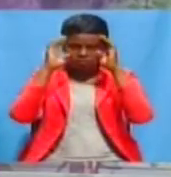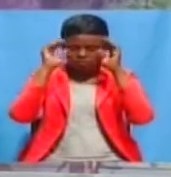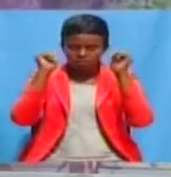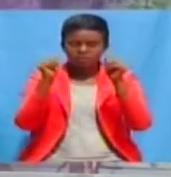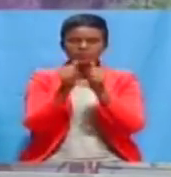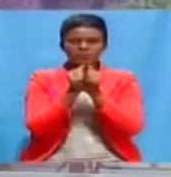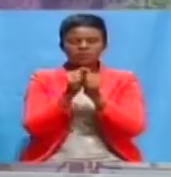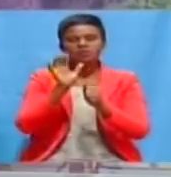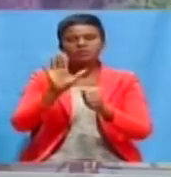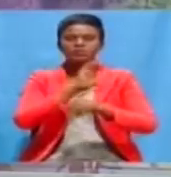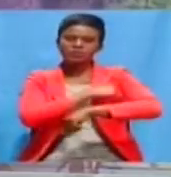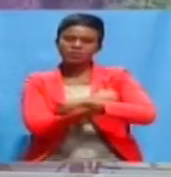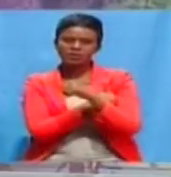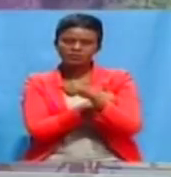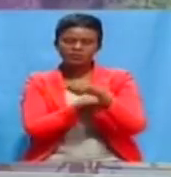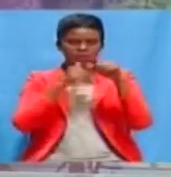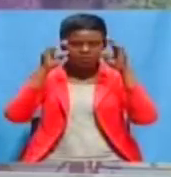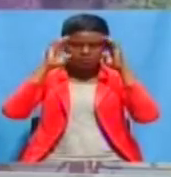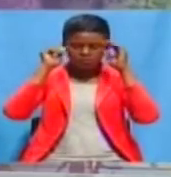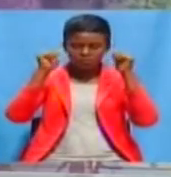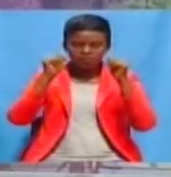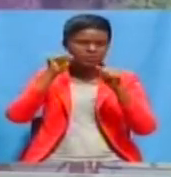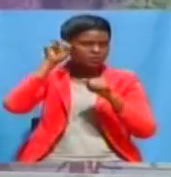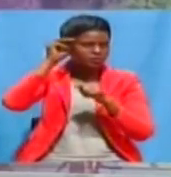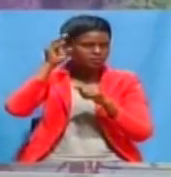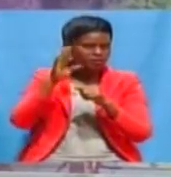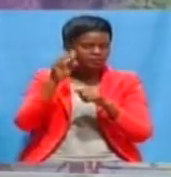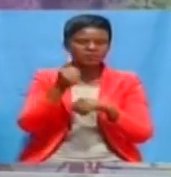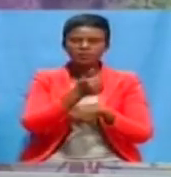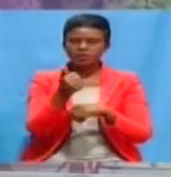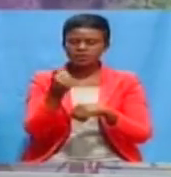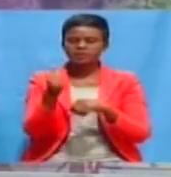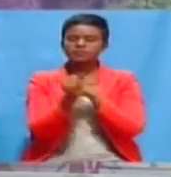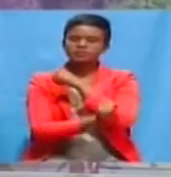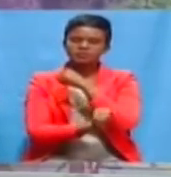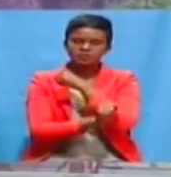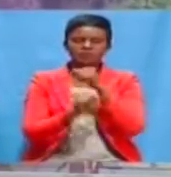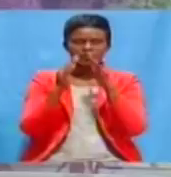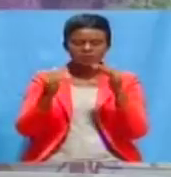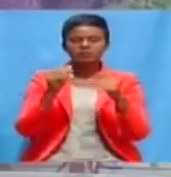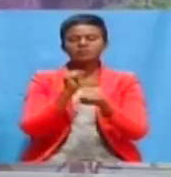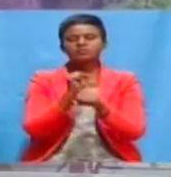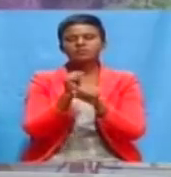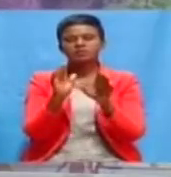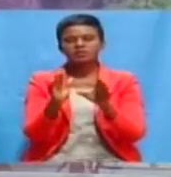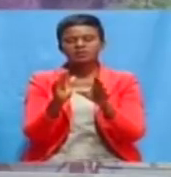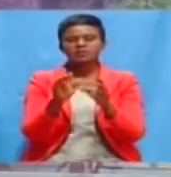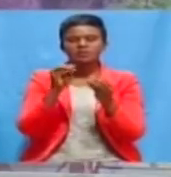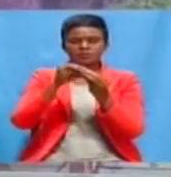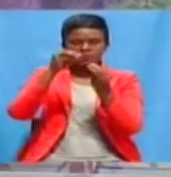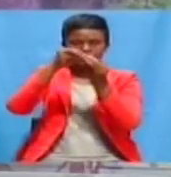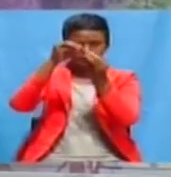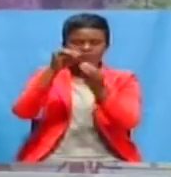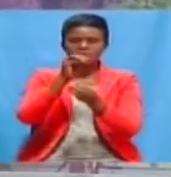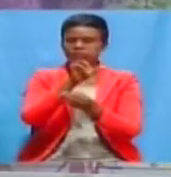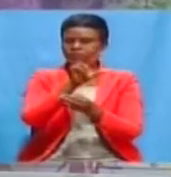Lady, Esther, Presidential Affairs Minister Freedom Sikazwe, and other State House staff. A total of 312